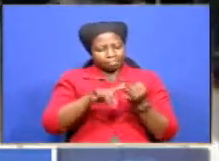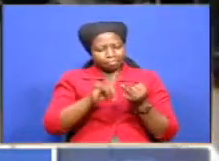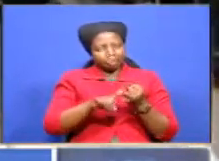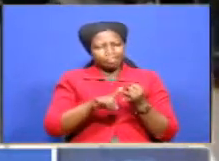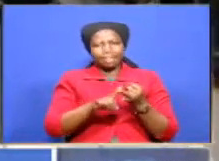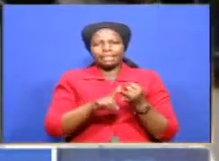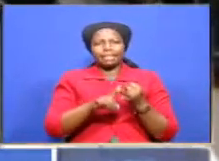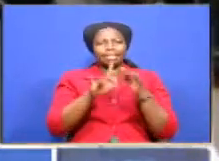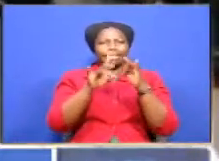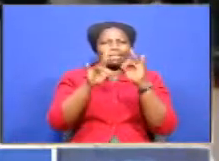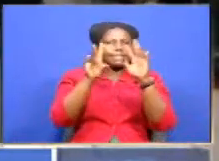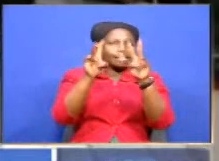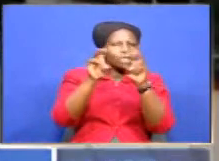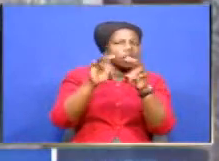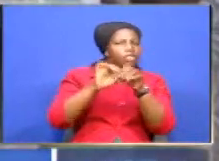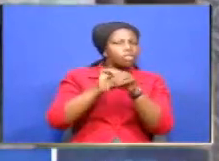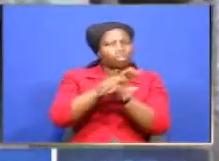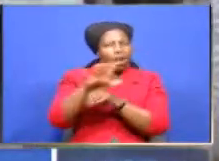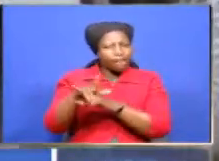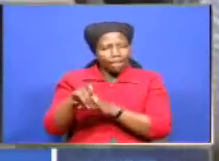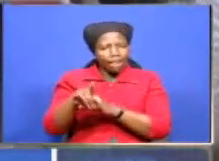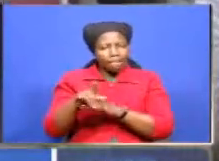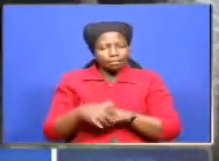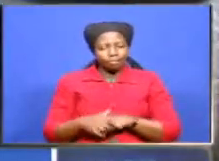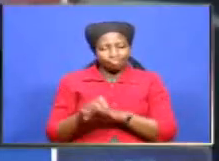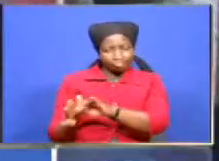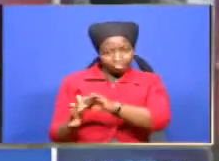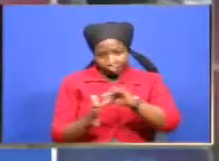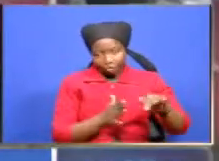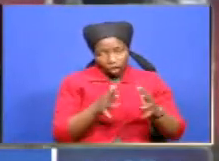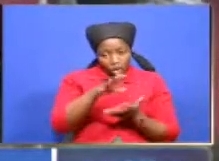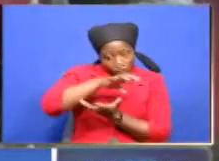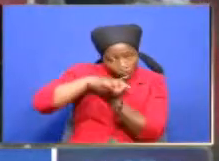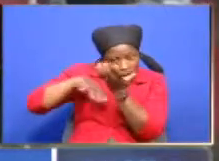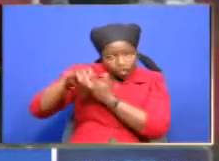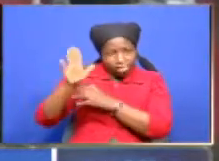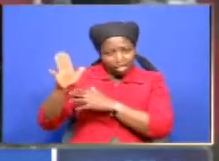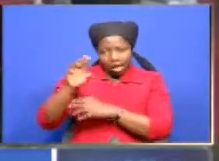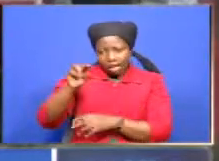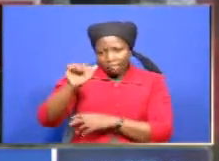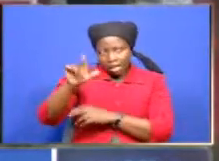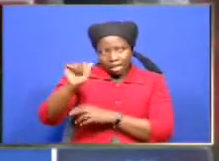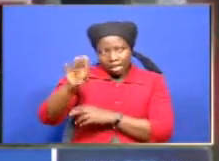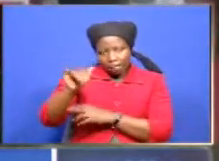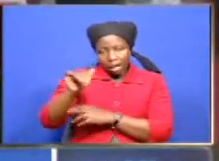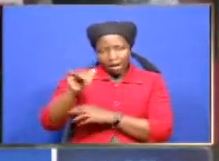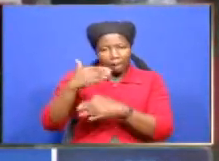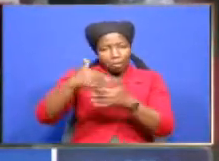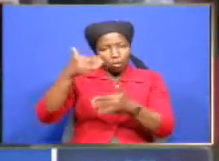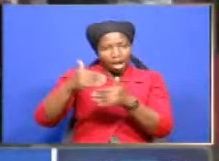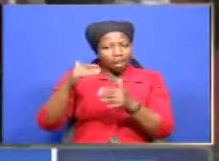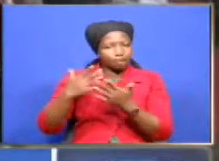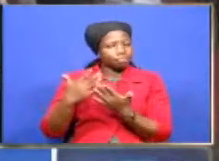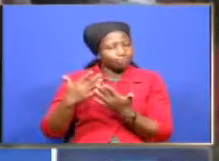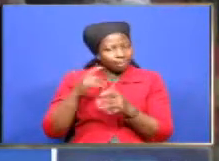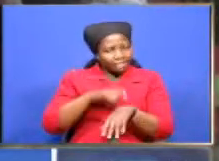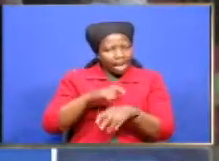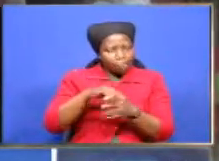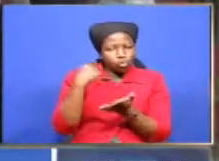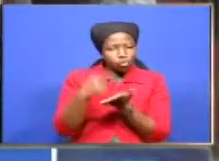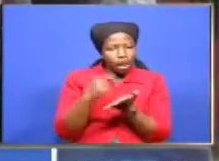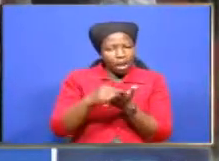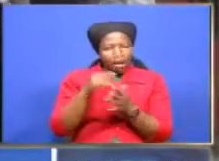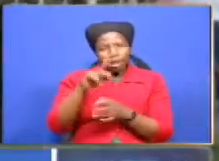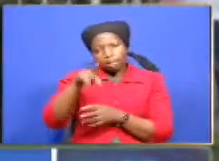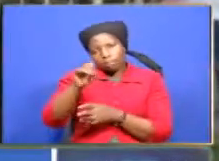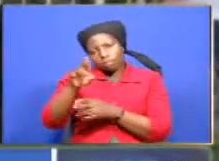the issues of coronavirus. Elsewhere, there was confusion at the Malaba border after Uganda Port Health officers handed